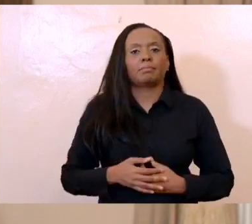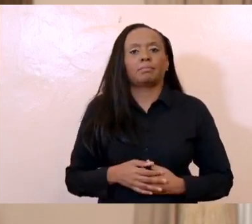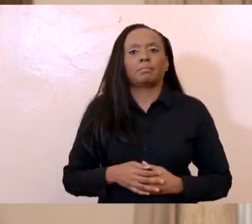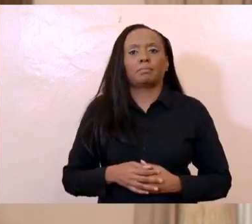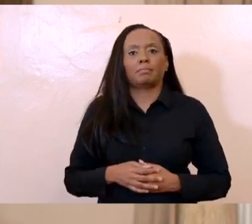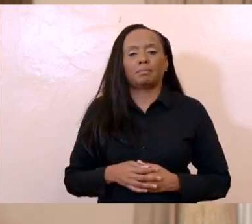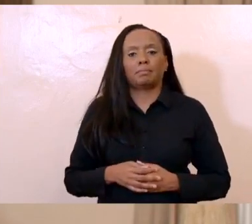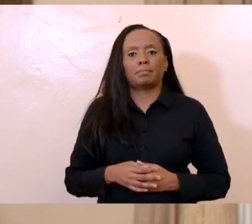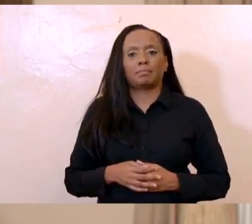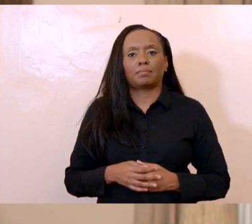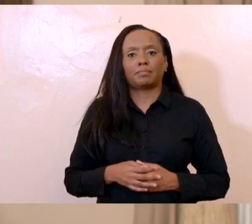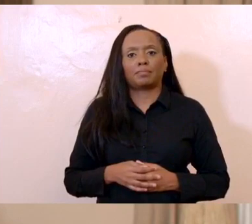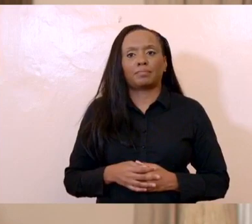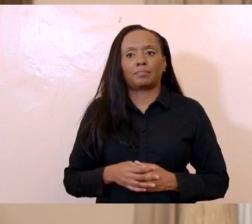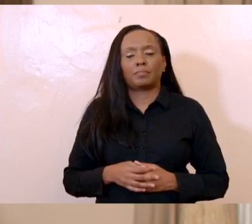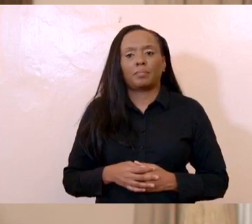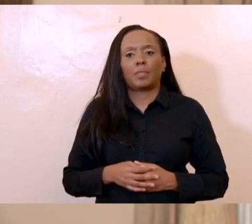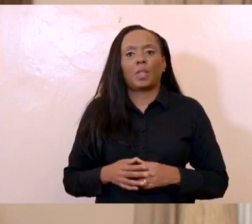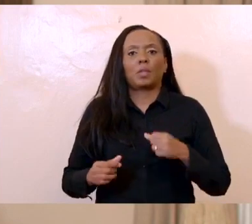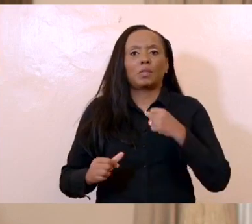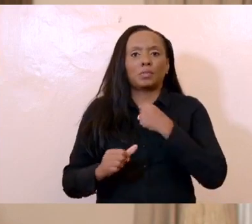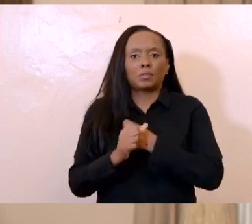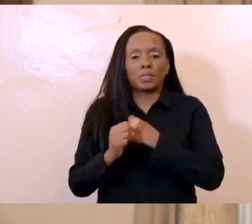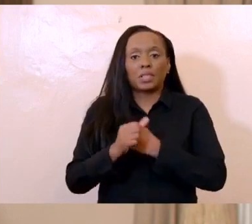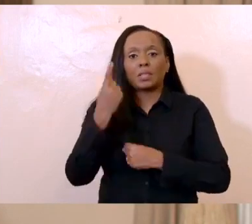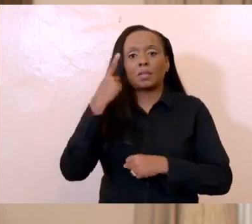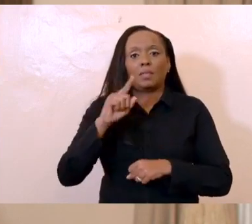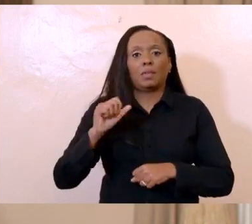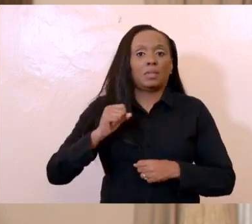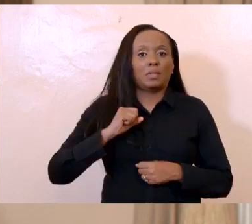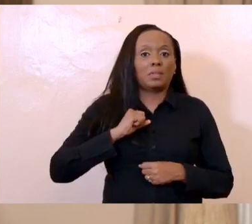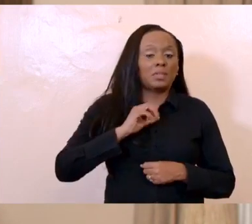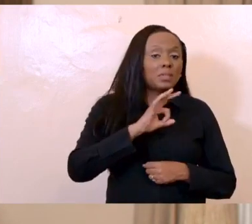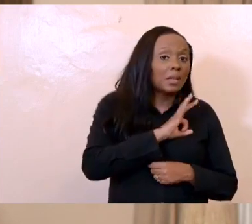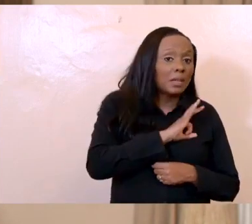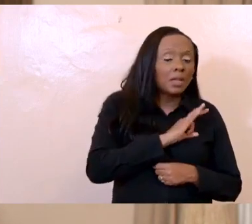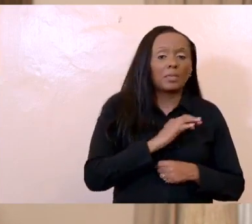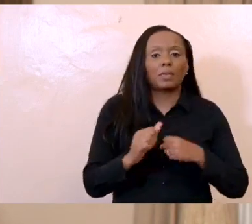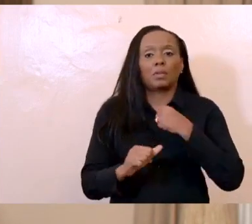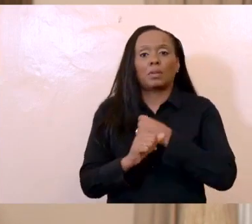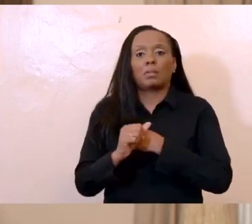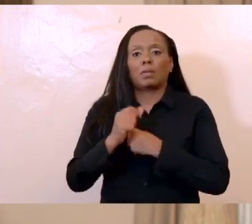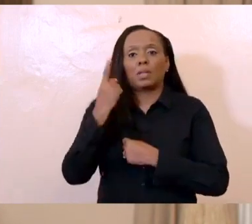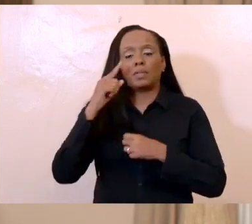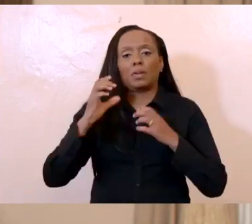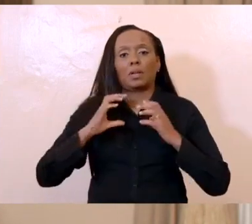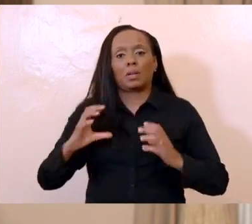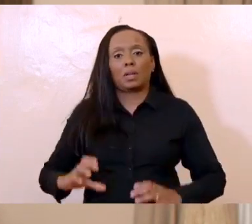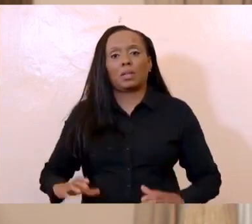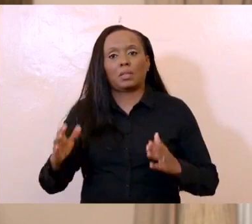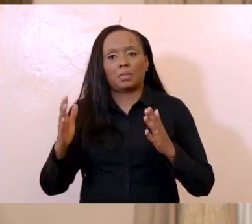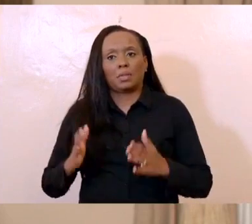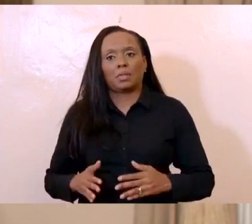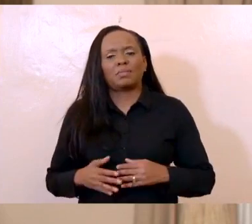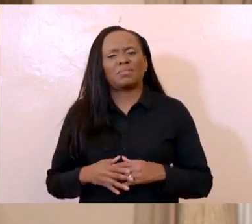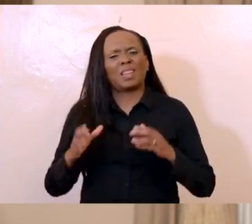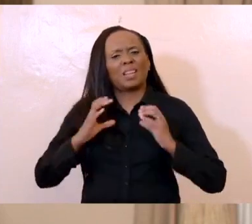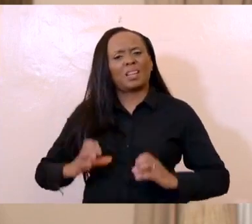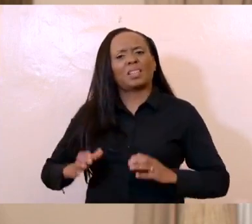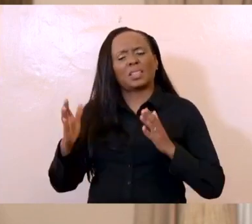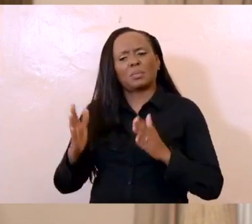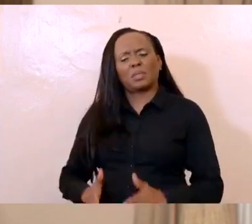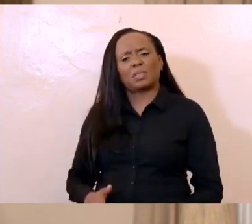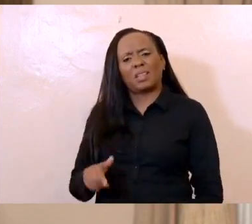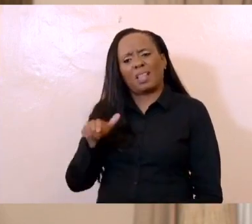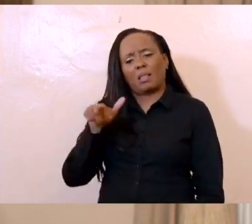a risk to employees in a business and there's a risk to customers. The risk from customers is relatively low, and I say